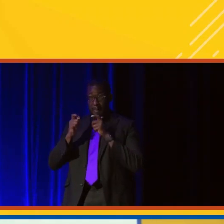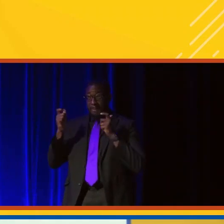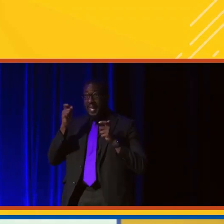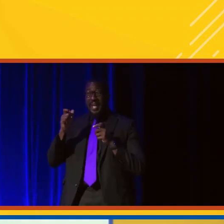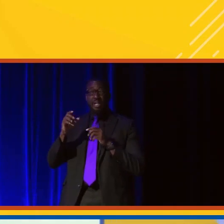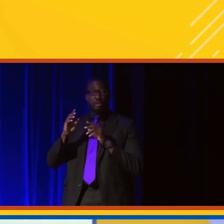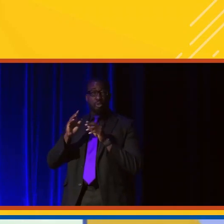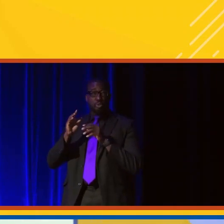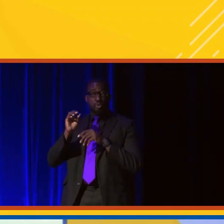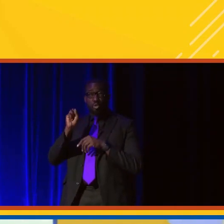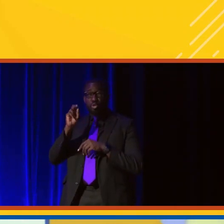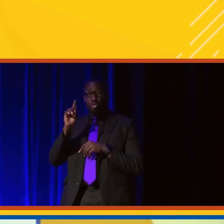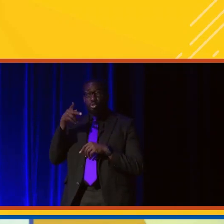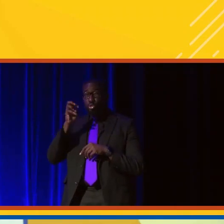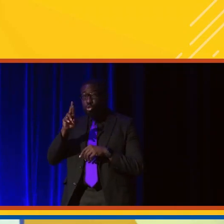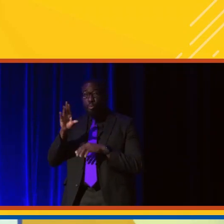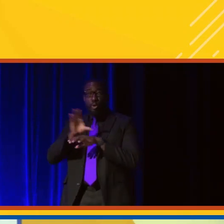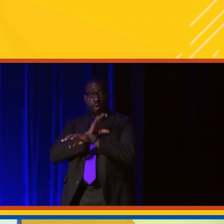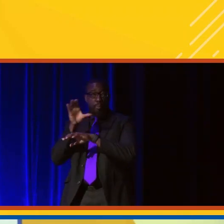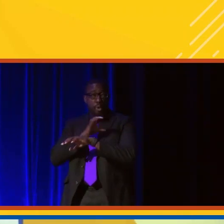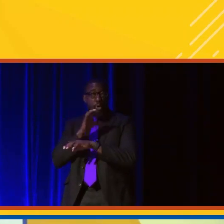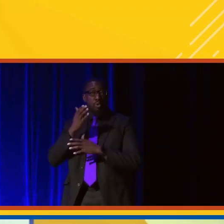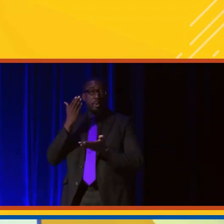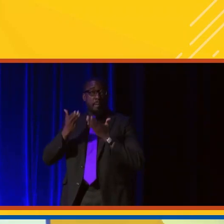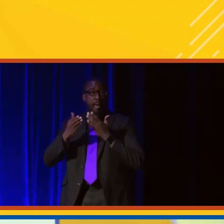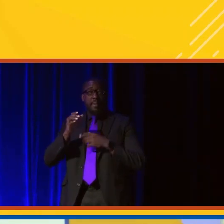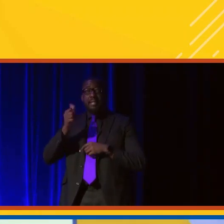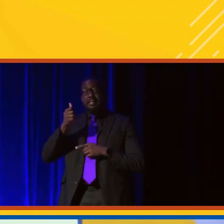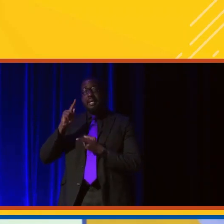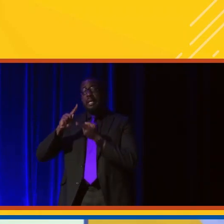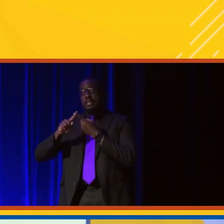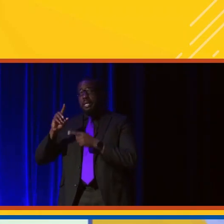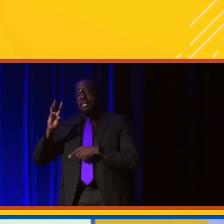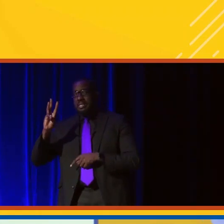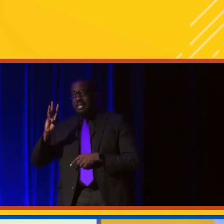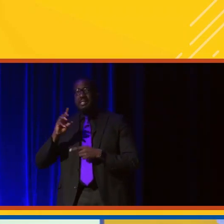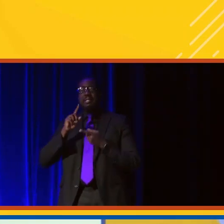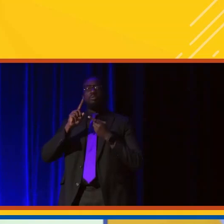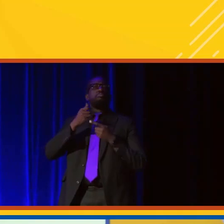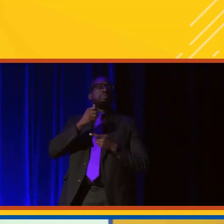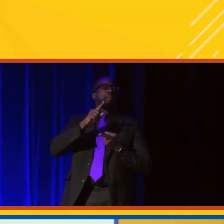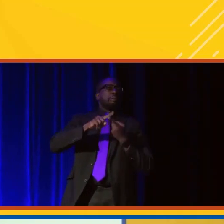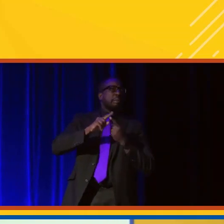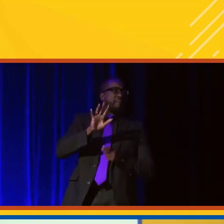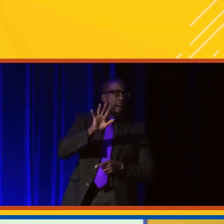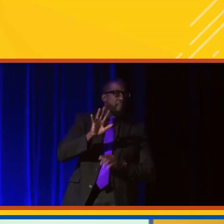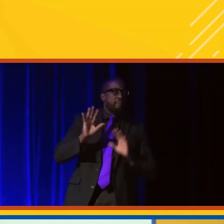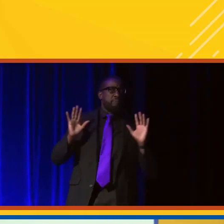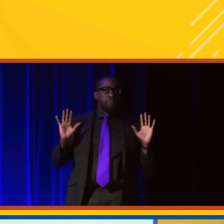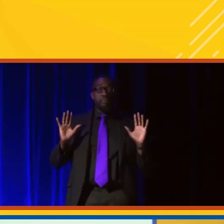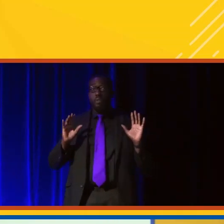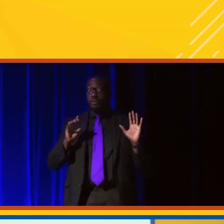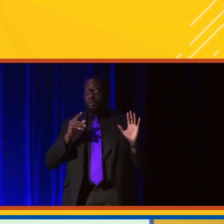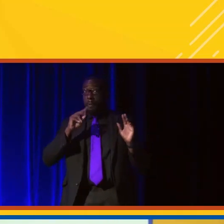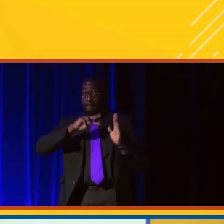massive allocation, you'll usually get about 10 to the 6 and usually 10 to the 5. So what this means is that to study the electronic properties